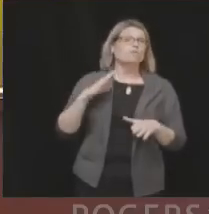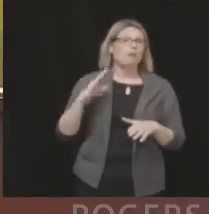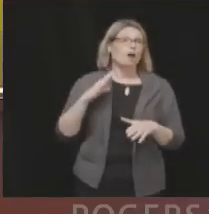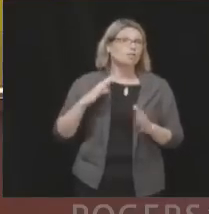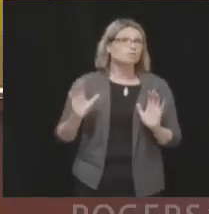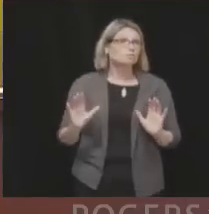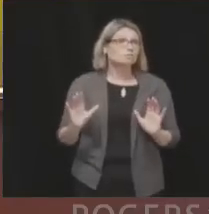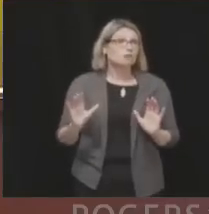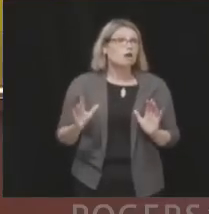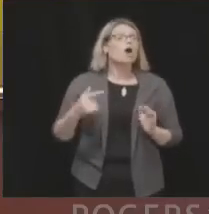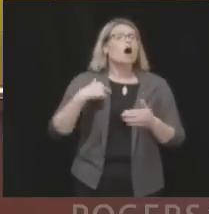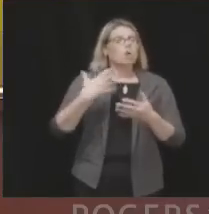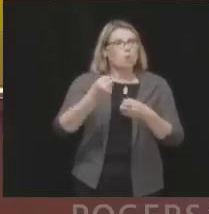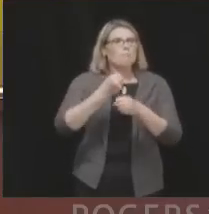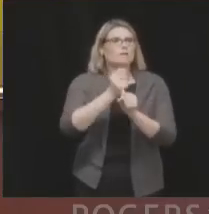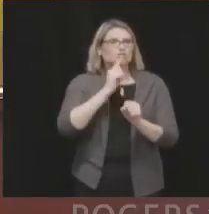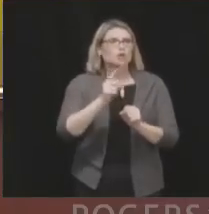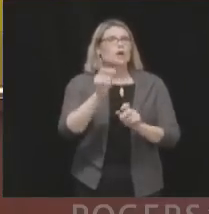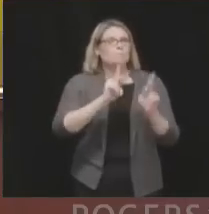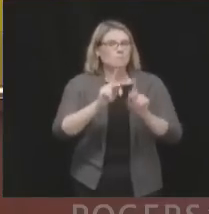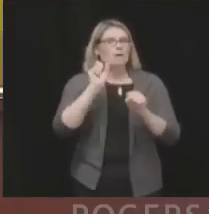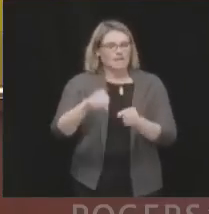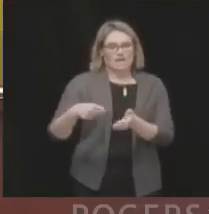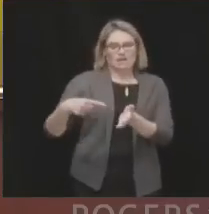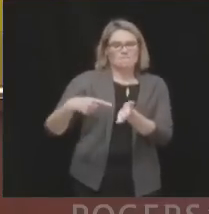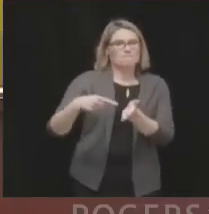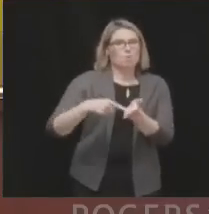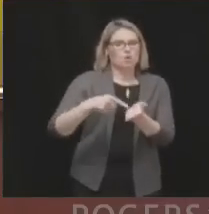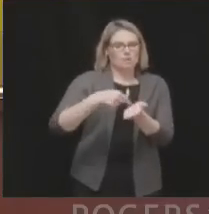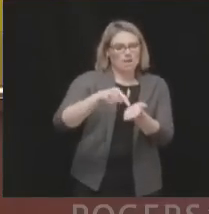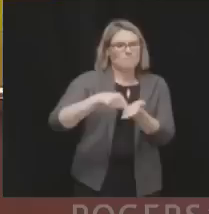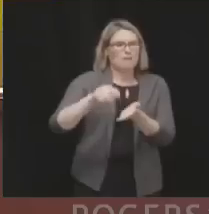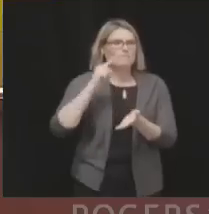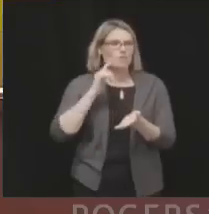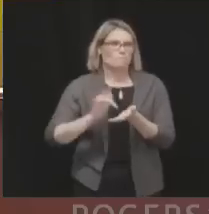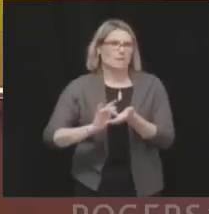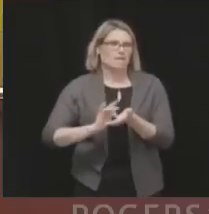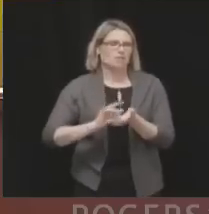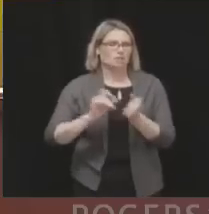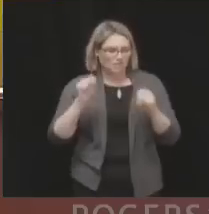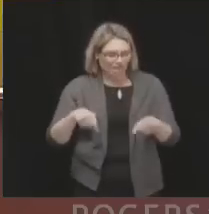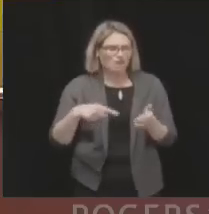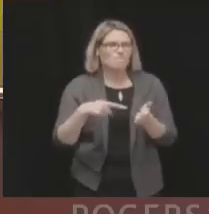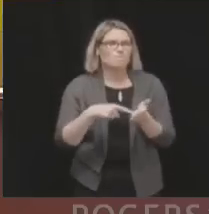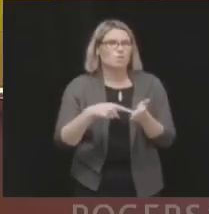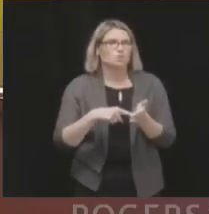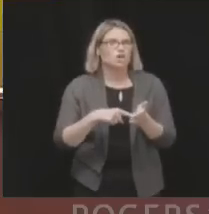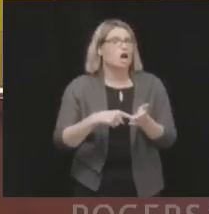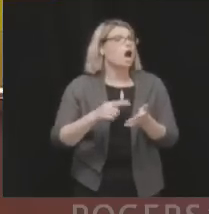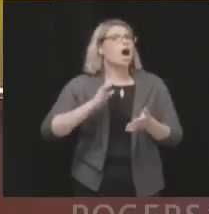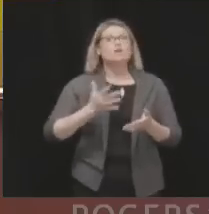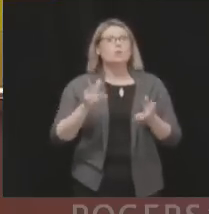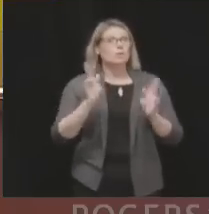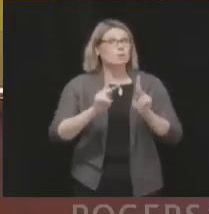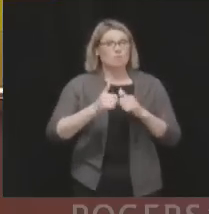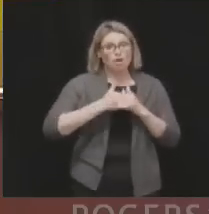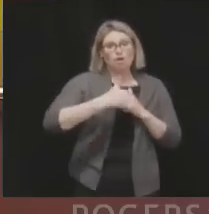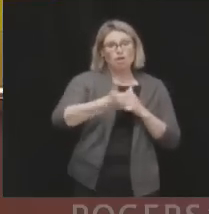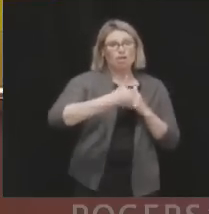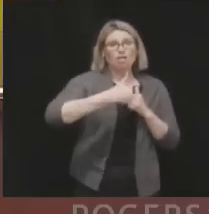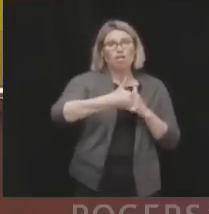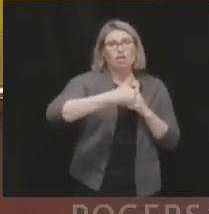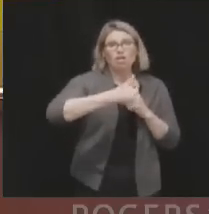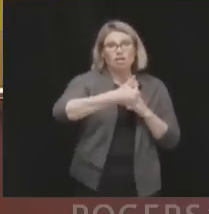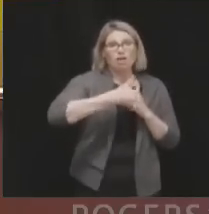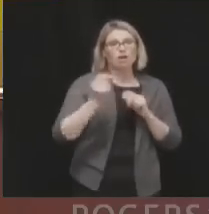into the pharmacies. But the point is that all we have said is let's ensure that the drugs that we are limiting